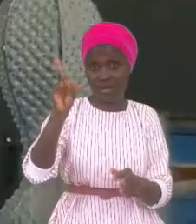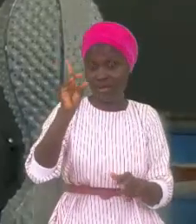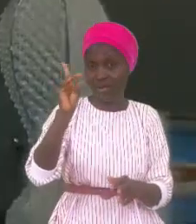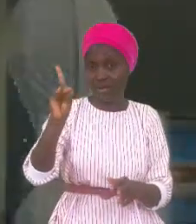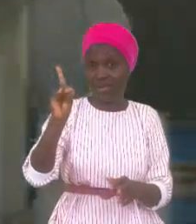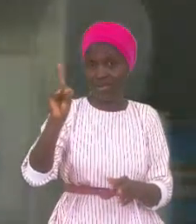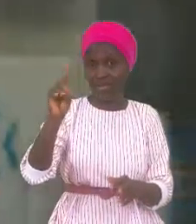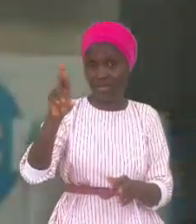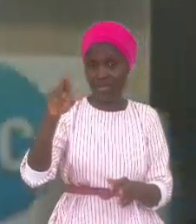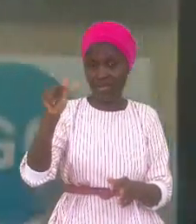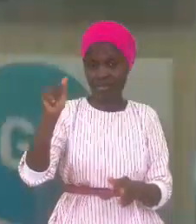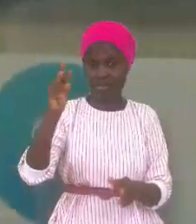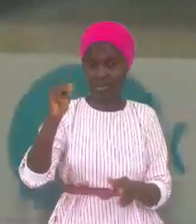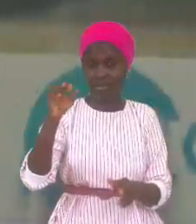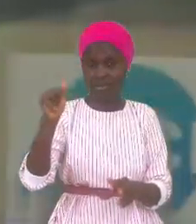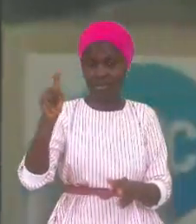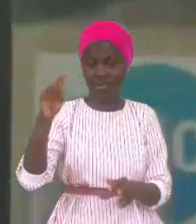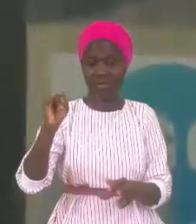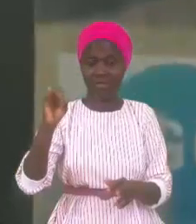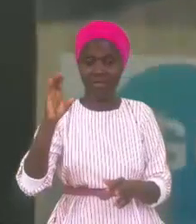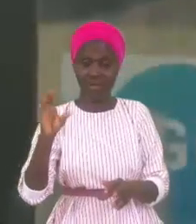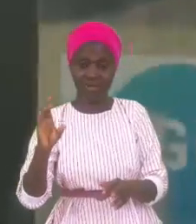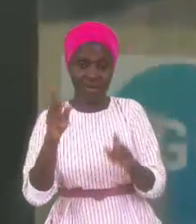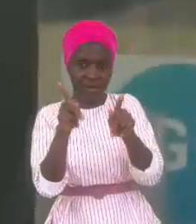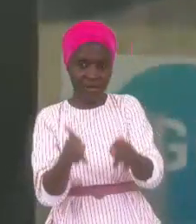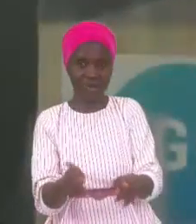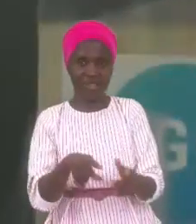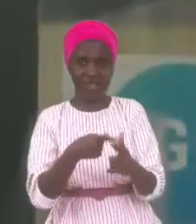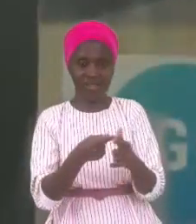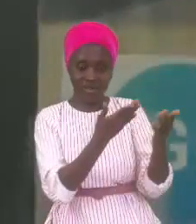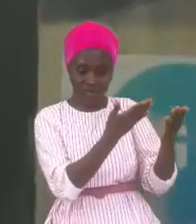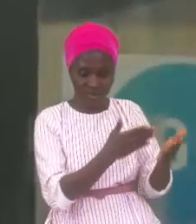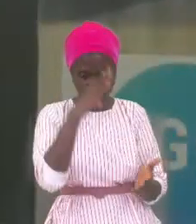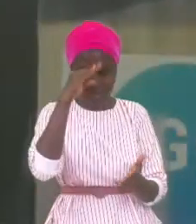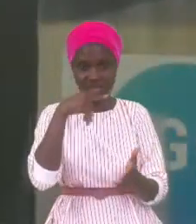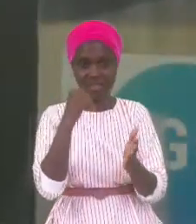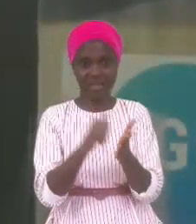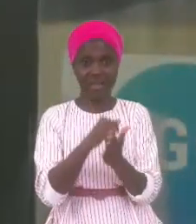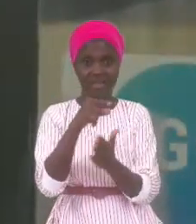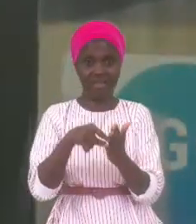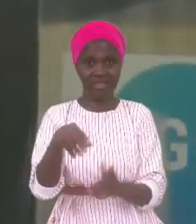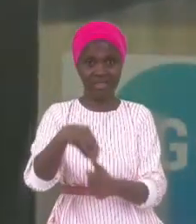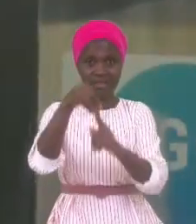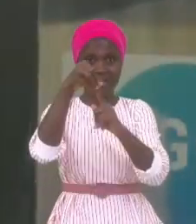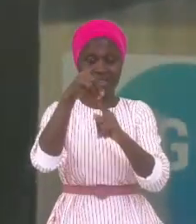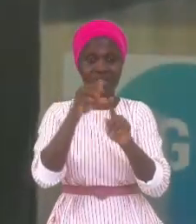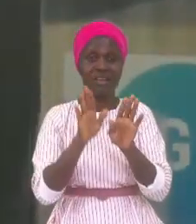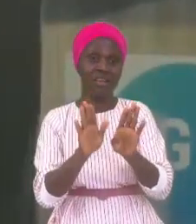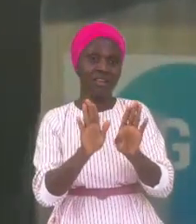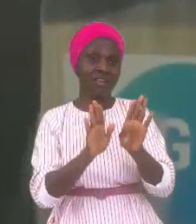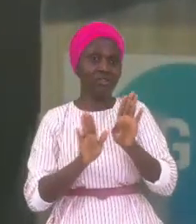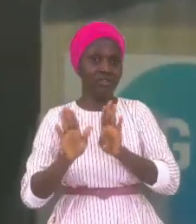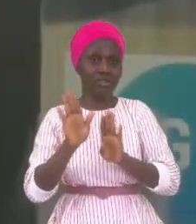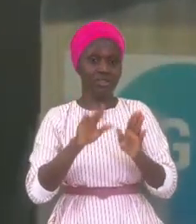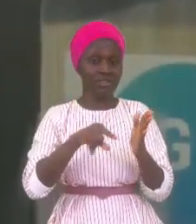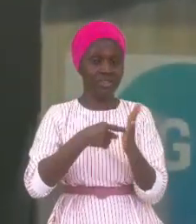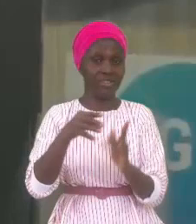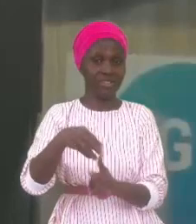him on the billboard and you say this special Sunday or this special month, we're